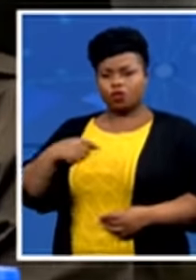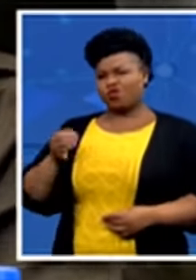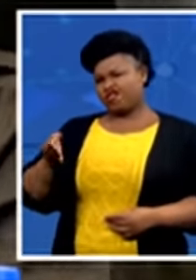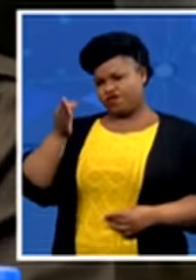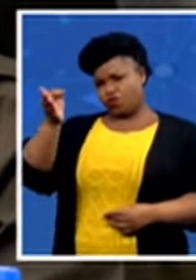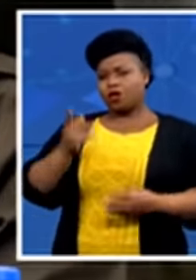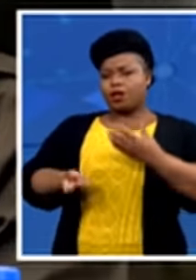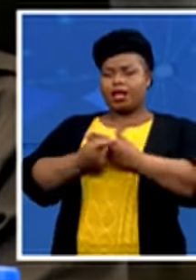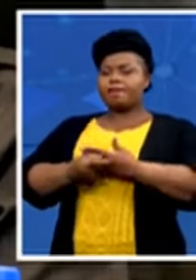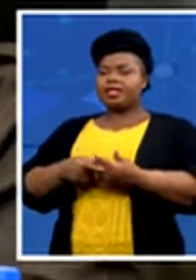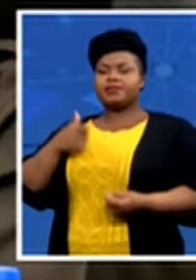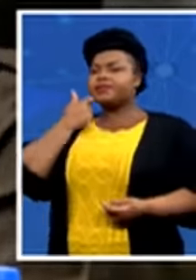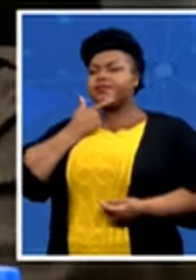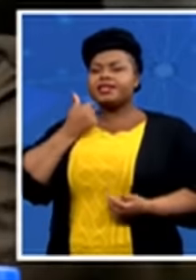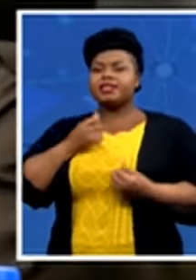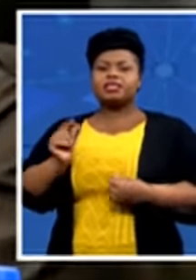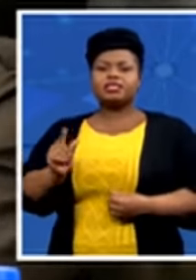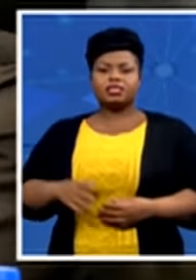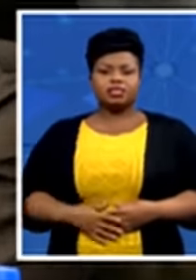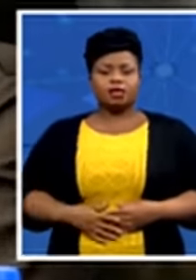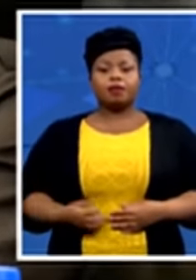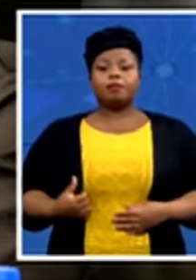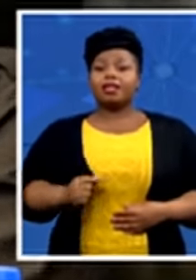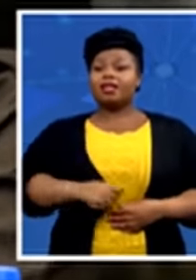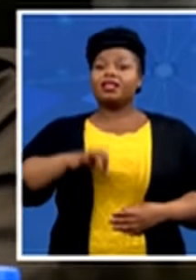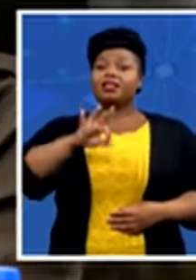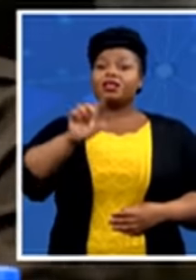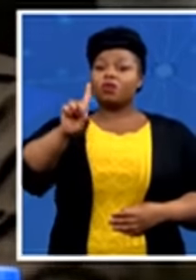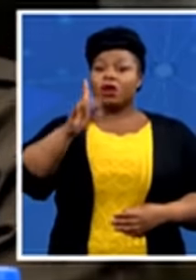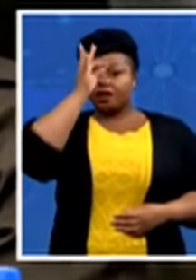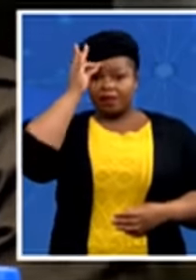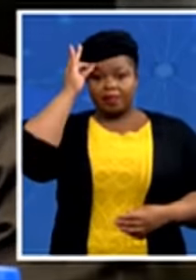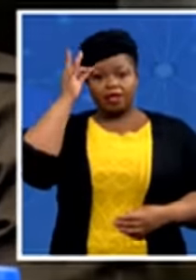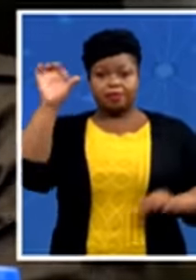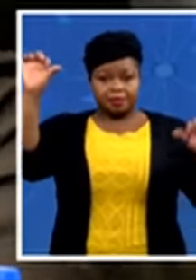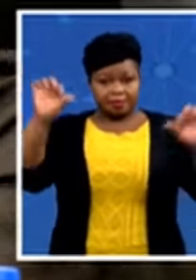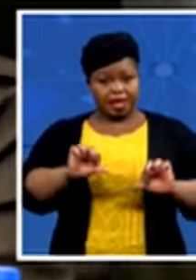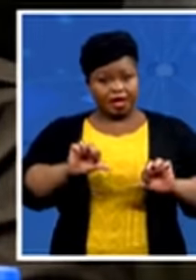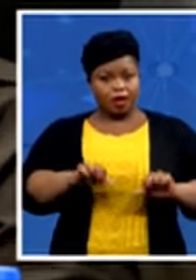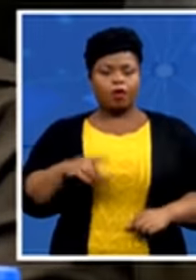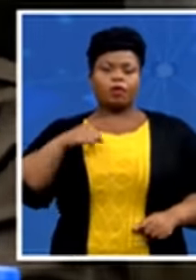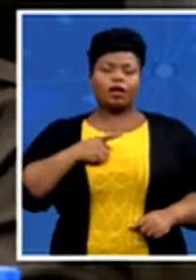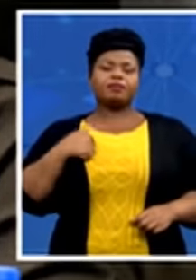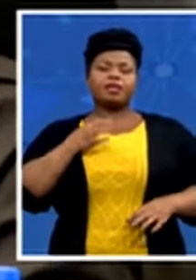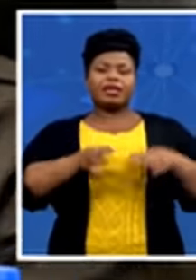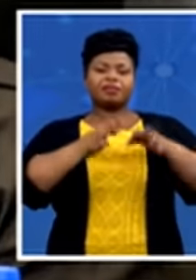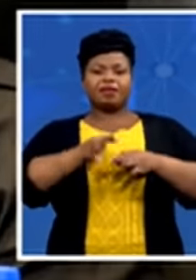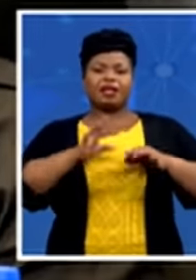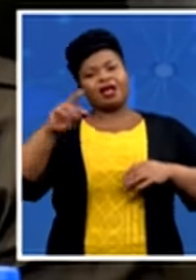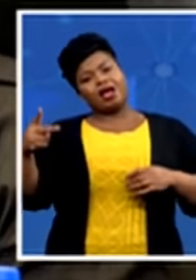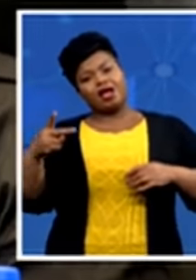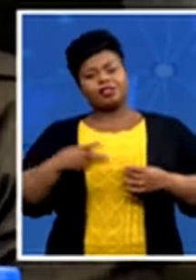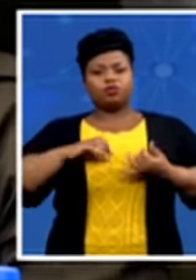of March I come back here, as and when I introduce some of the interventions we are making, then I would have come to you and say we have